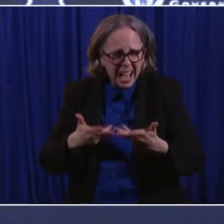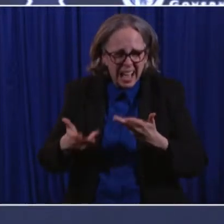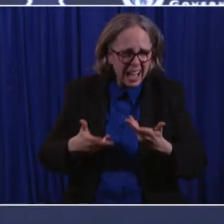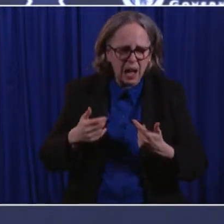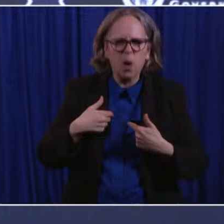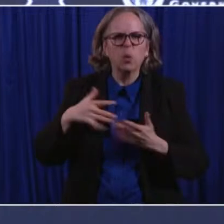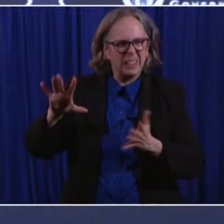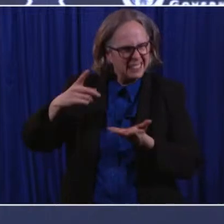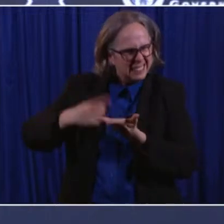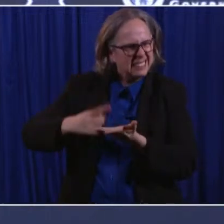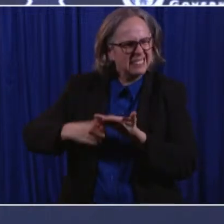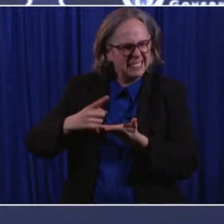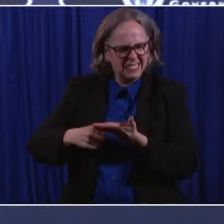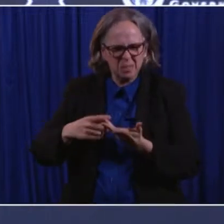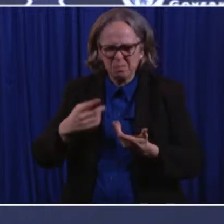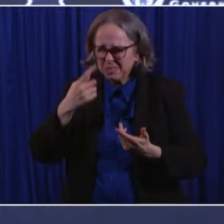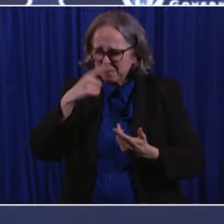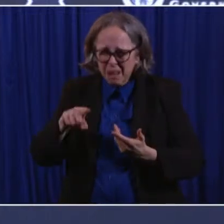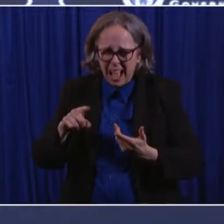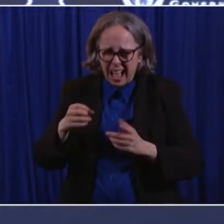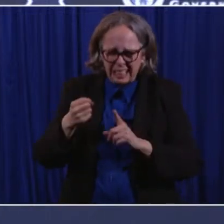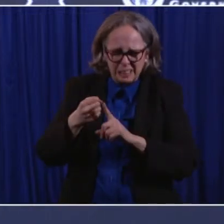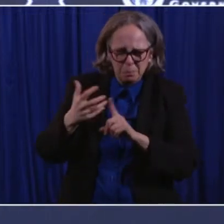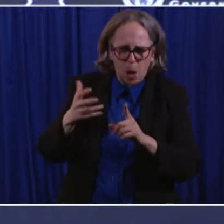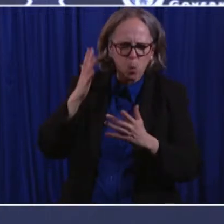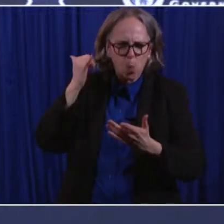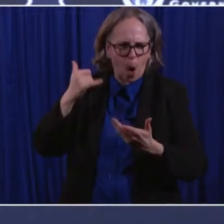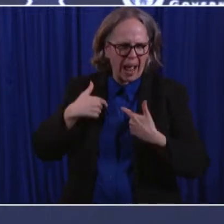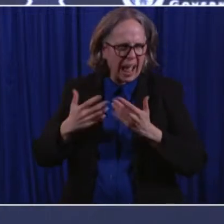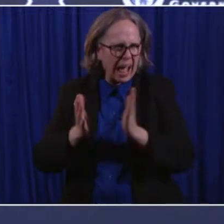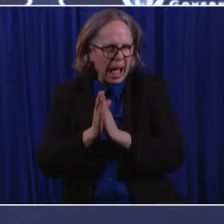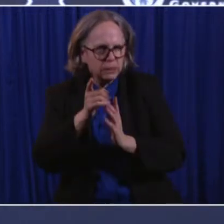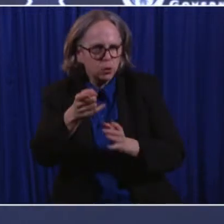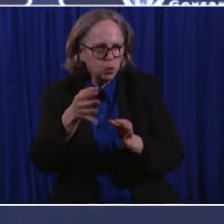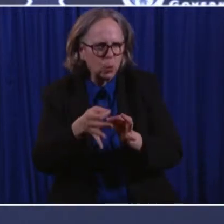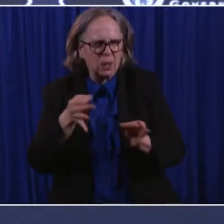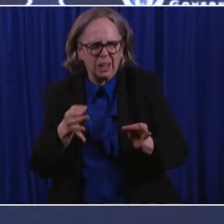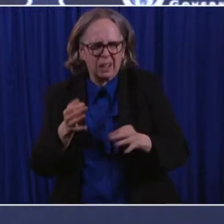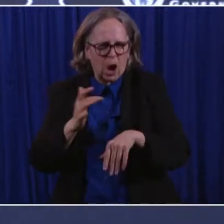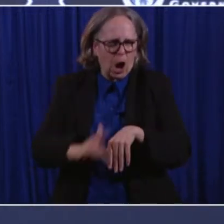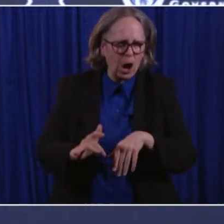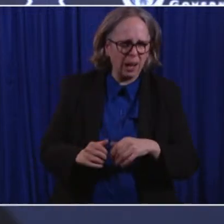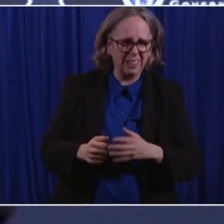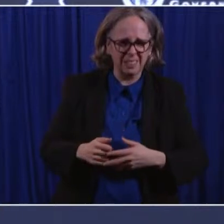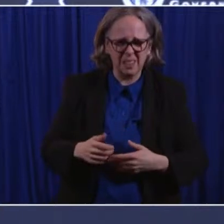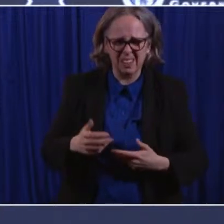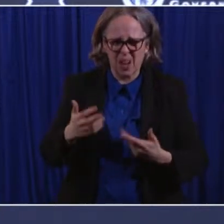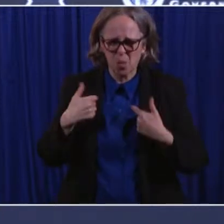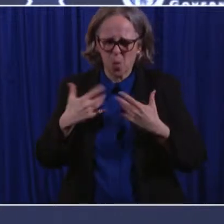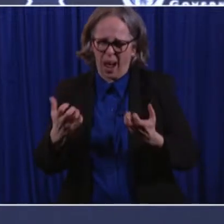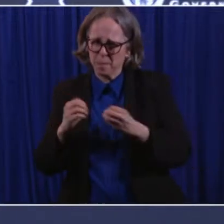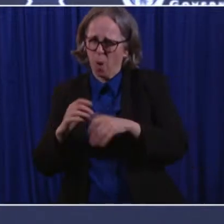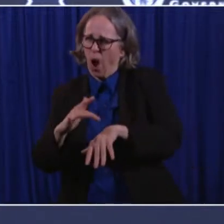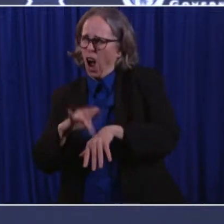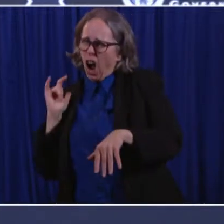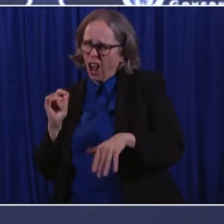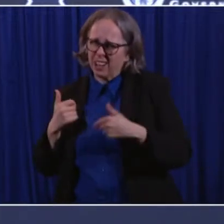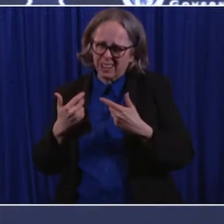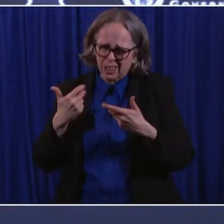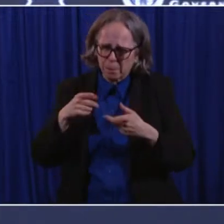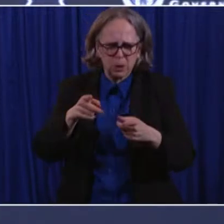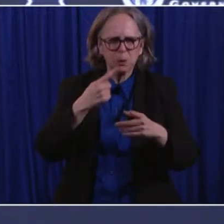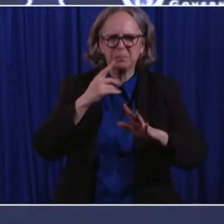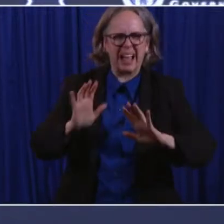that discussion, because really when you explained it to me about all the things that have to sequentially